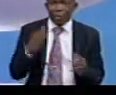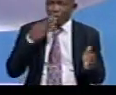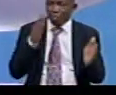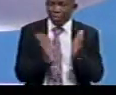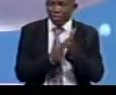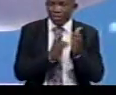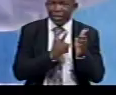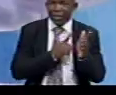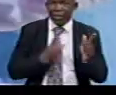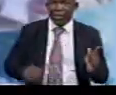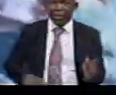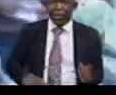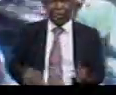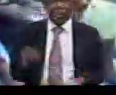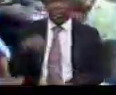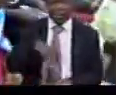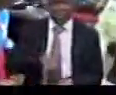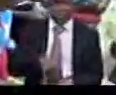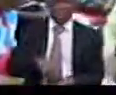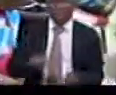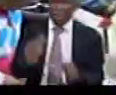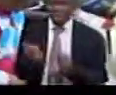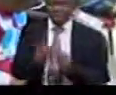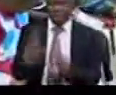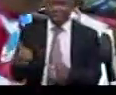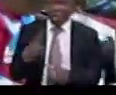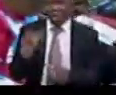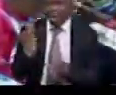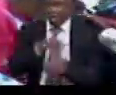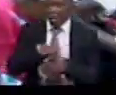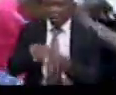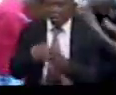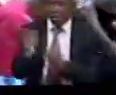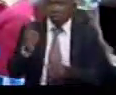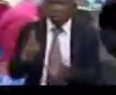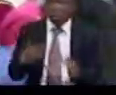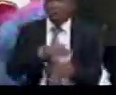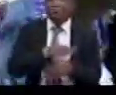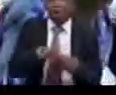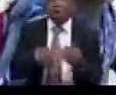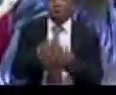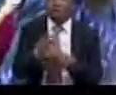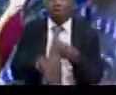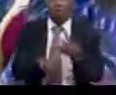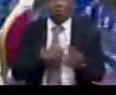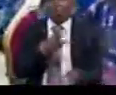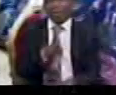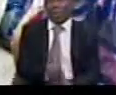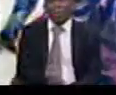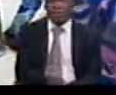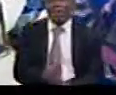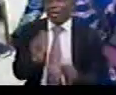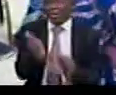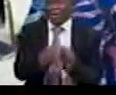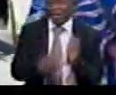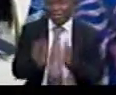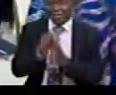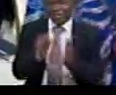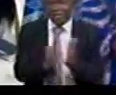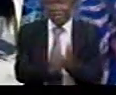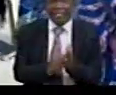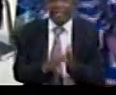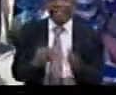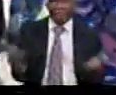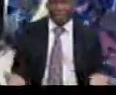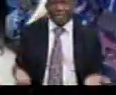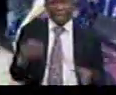Lord? Rise up anywhere, everywhere, all the continent of the world, every state. Here at the Alpha location, we